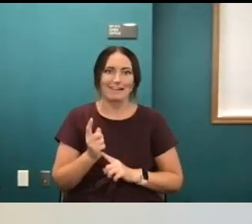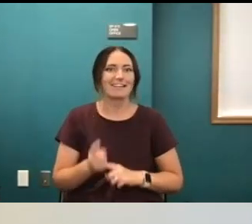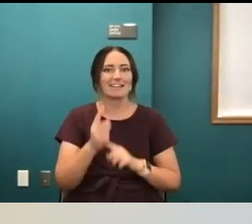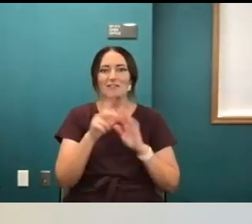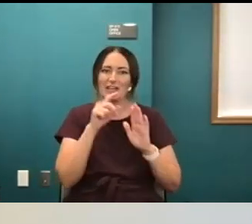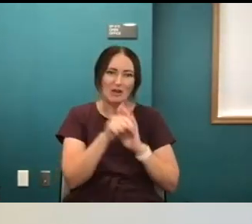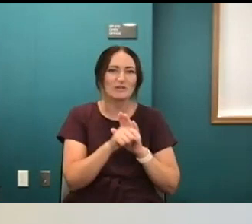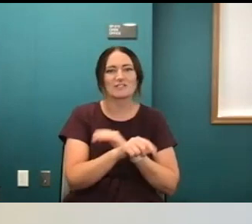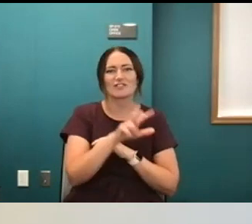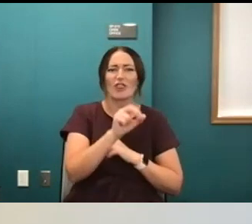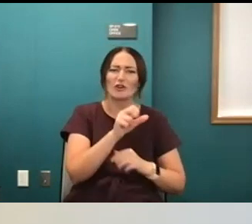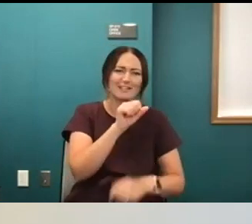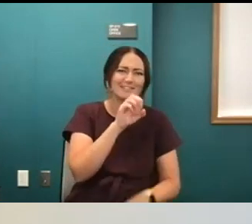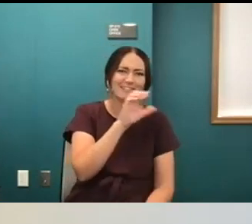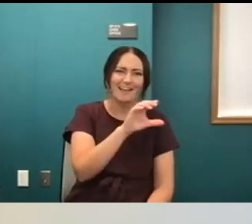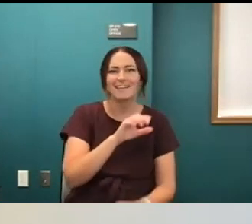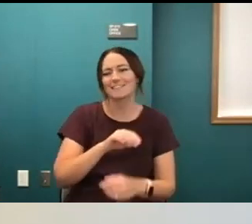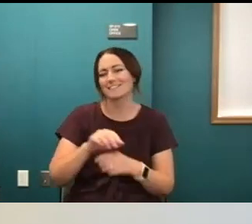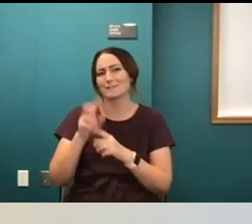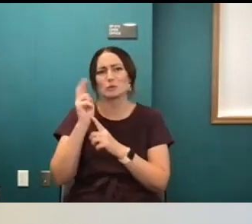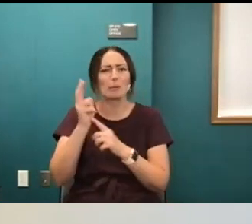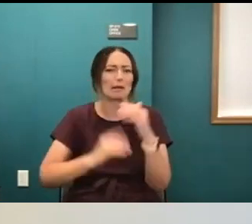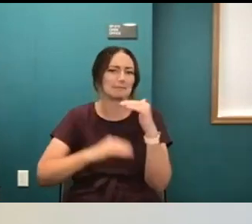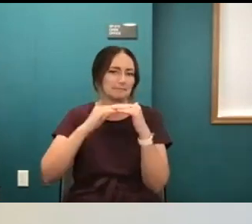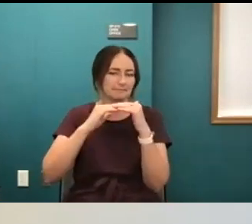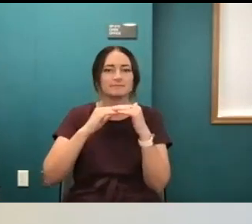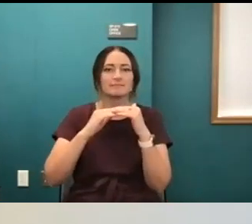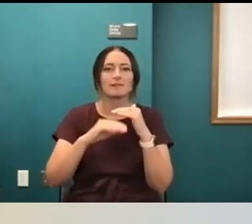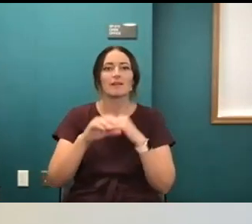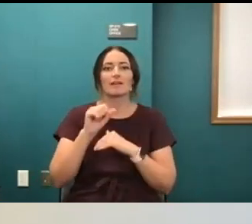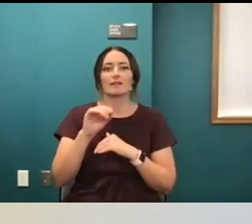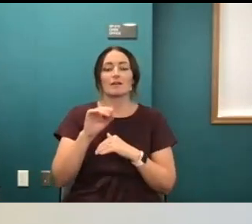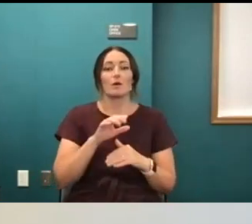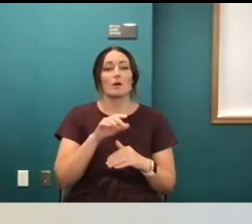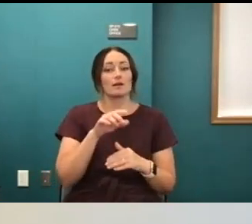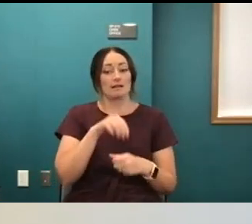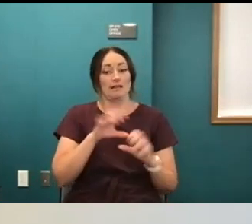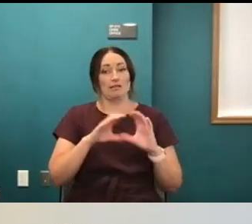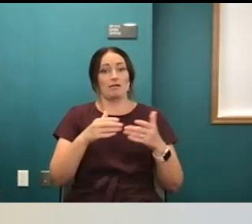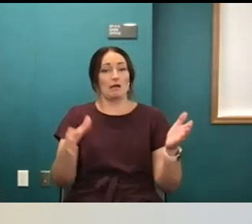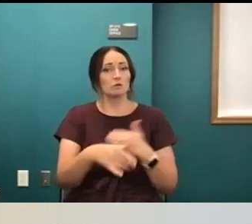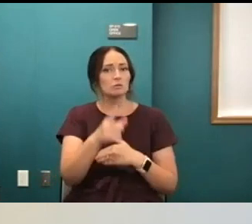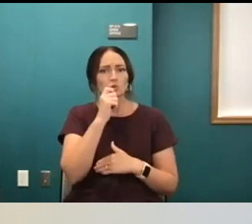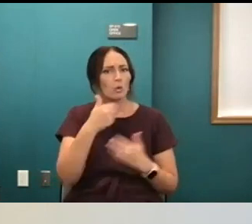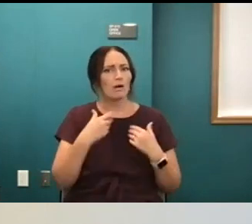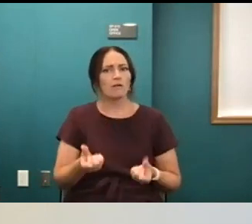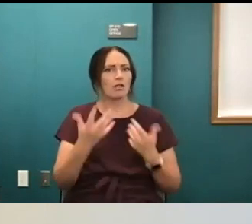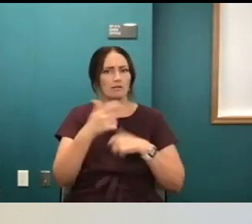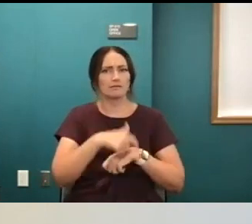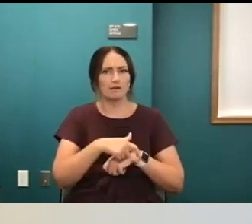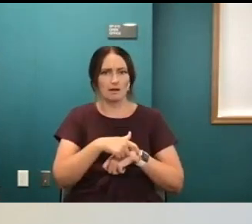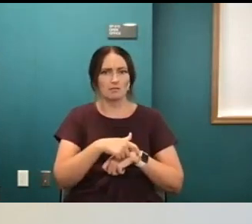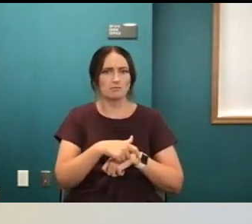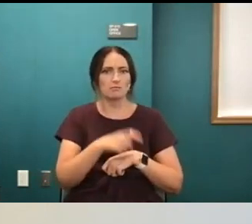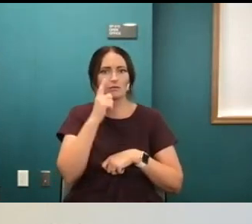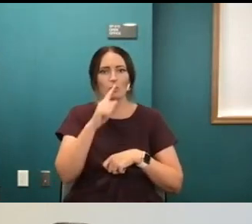tops, videos on how to do things. So I know in the classroom, you don't have a lot of time to call your consumer engagement